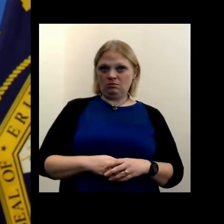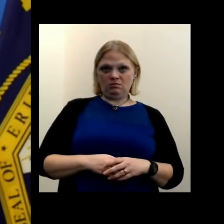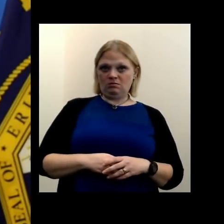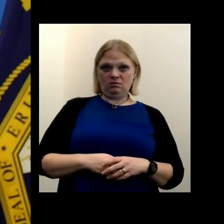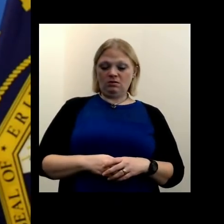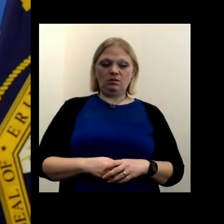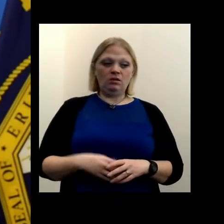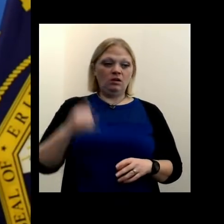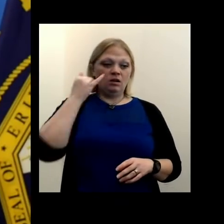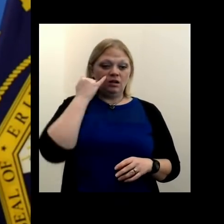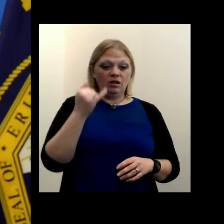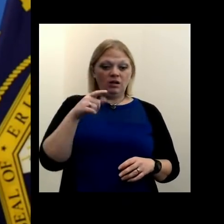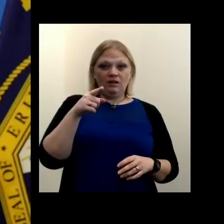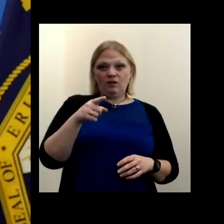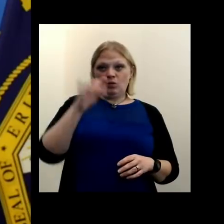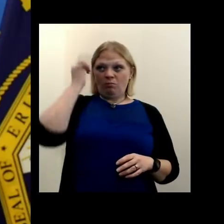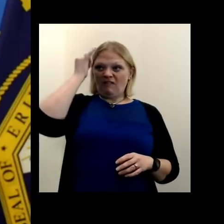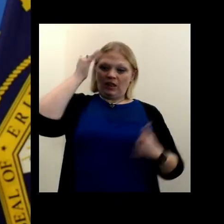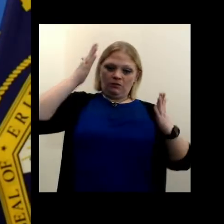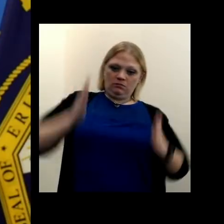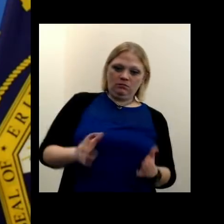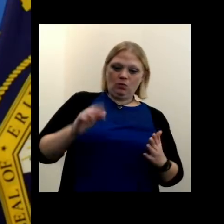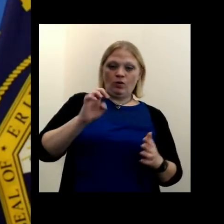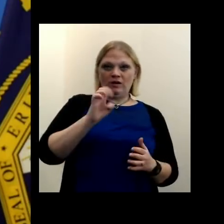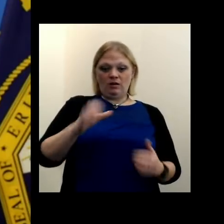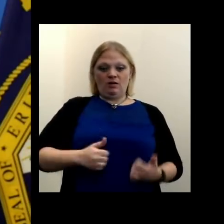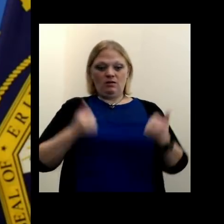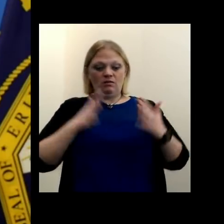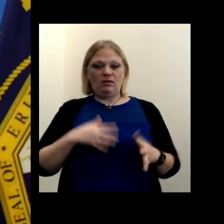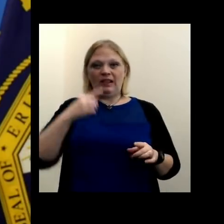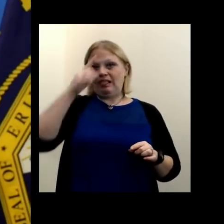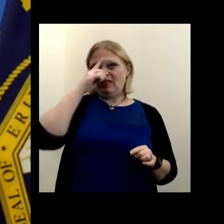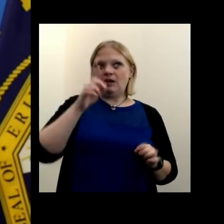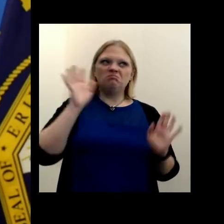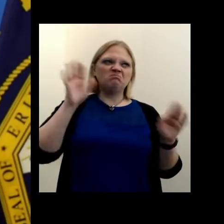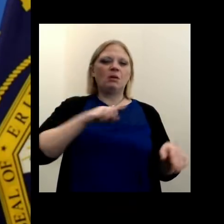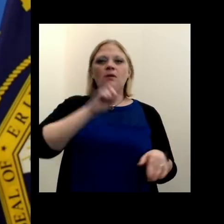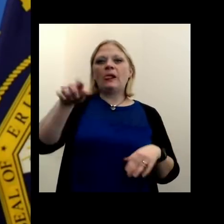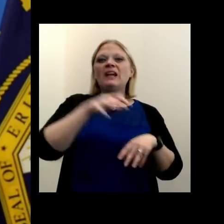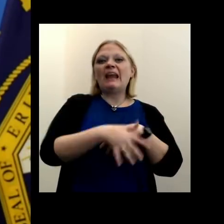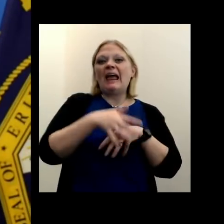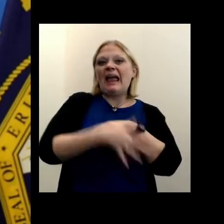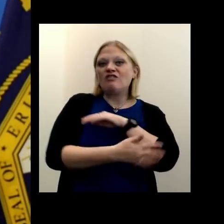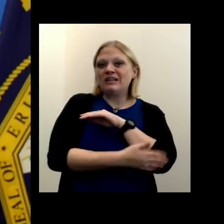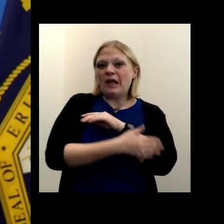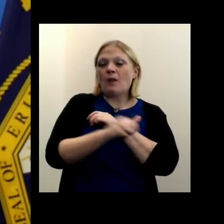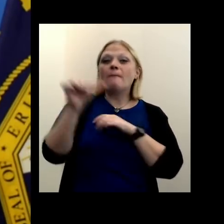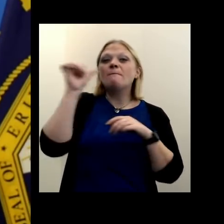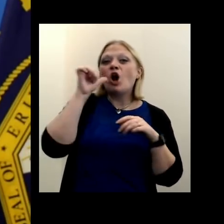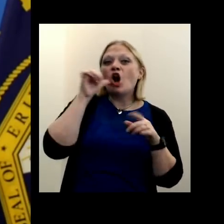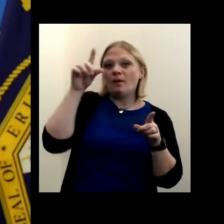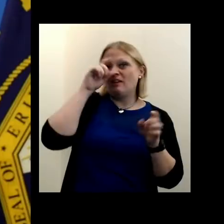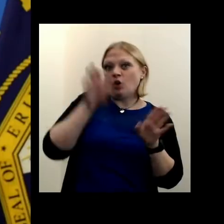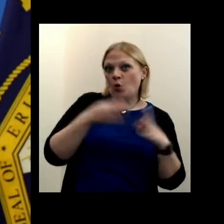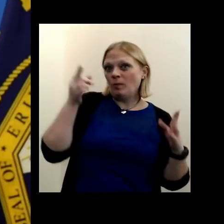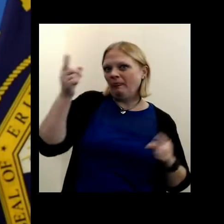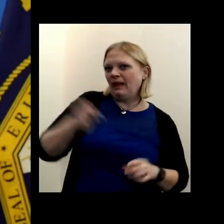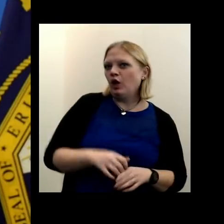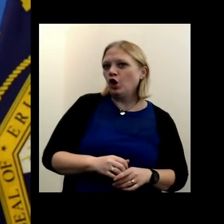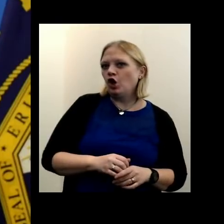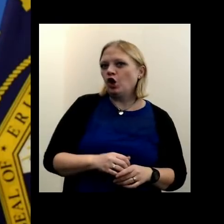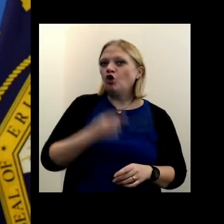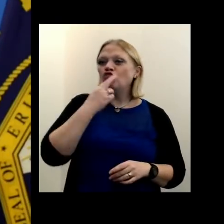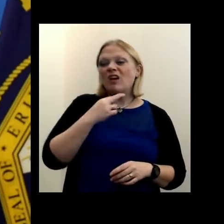If you're a Buffalonian or an Erie County resident and you think, hey, I'm going to go up to Niagara County to the bars because they're open there, or